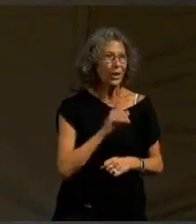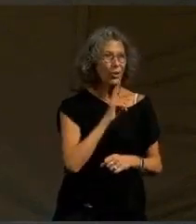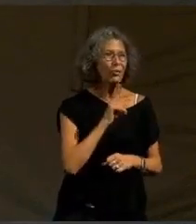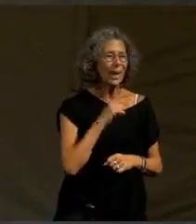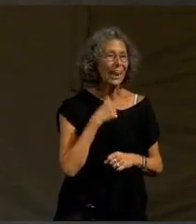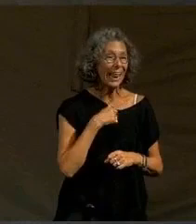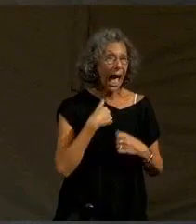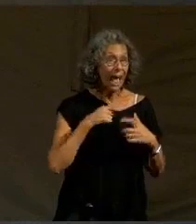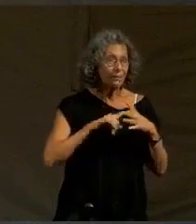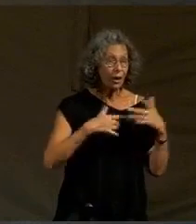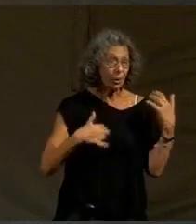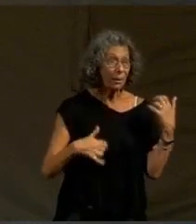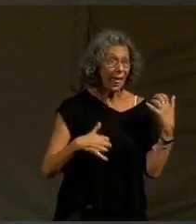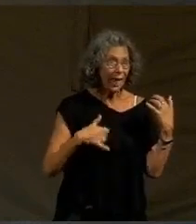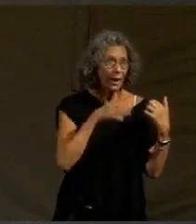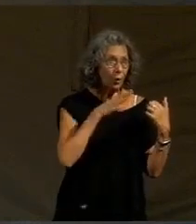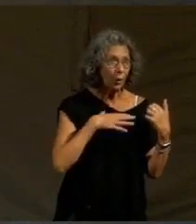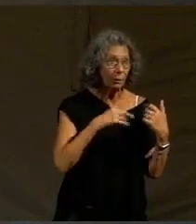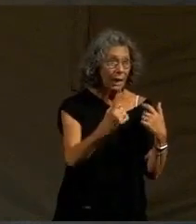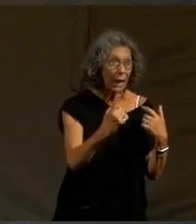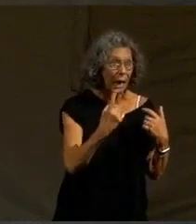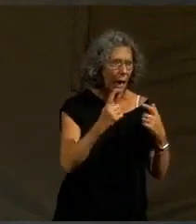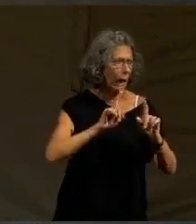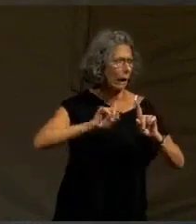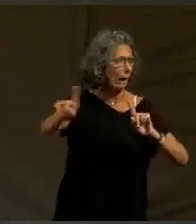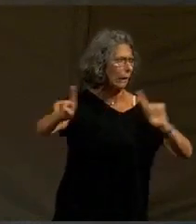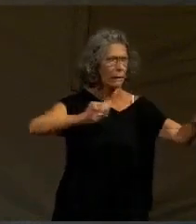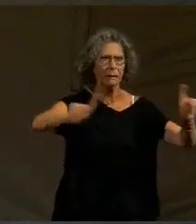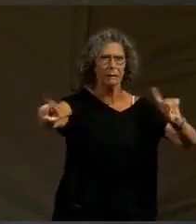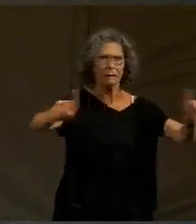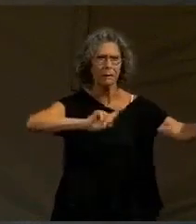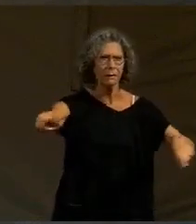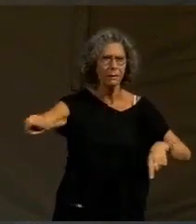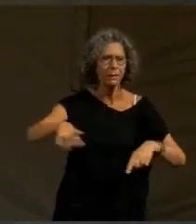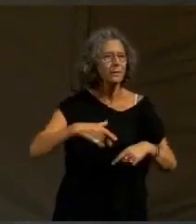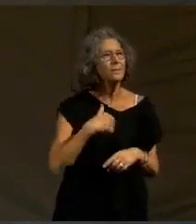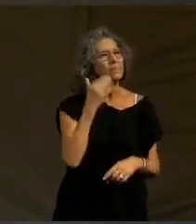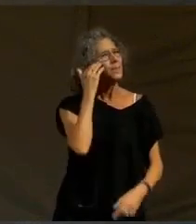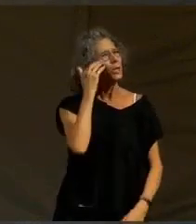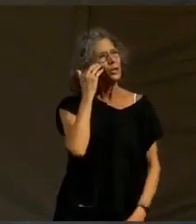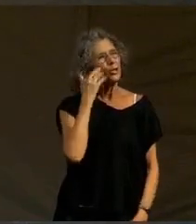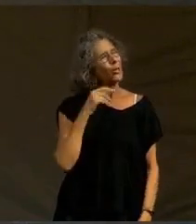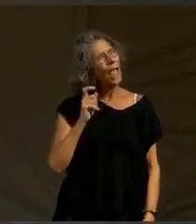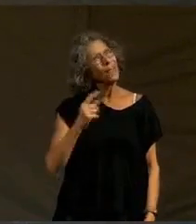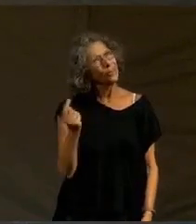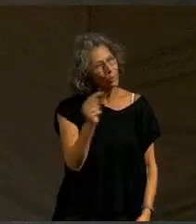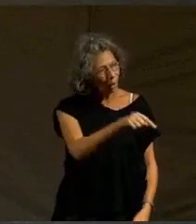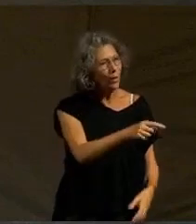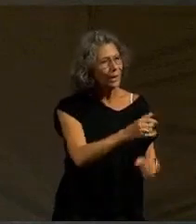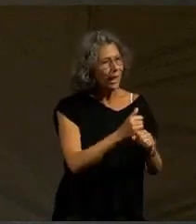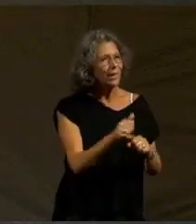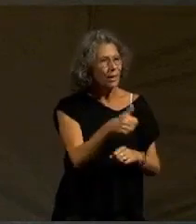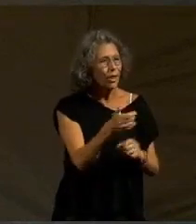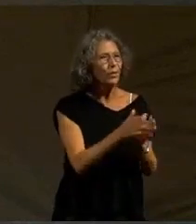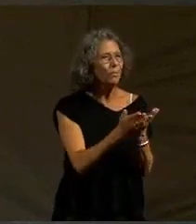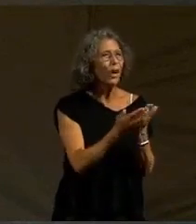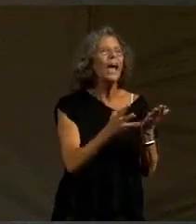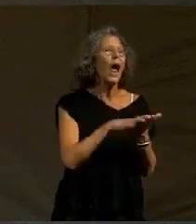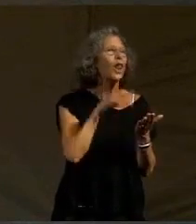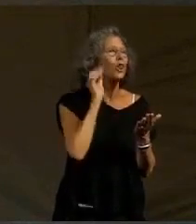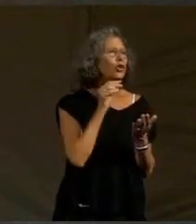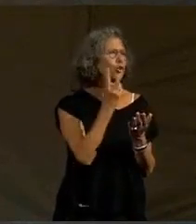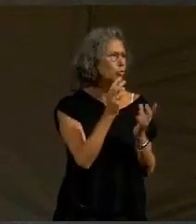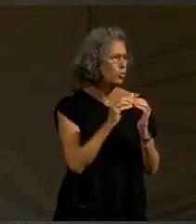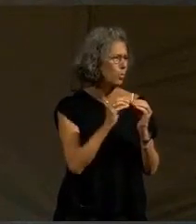run away from me. That's when I knew I had to go back to the Mel Bay Big Note Songbook, and I learned two more chords. I learned